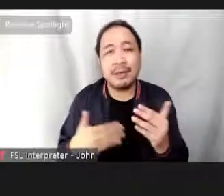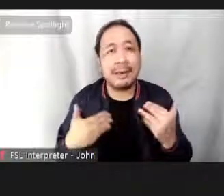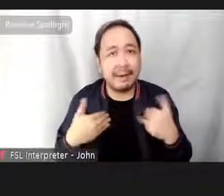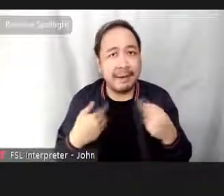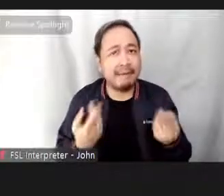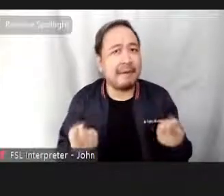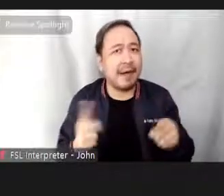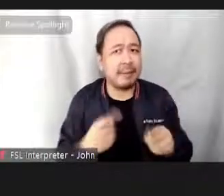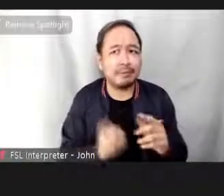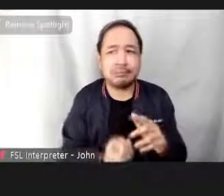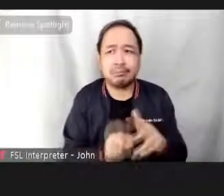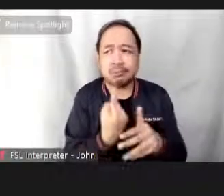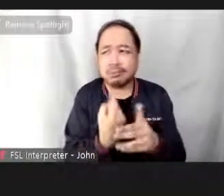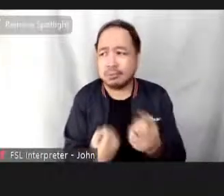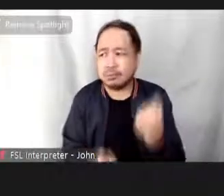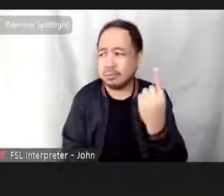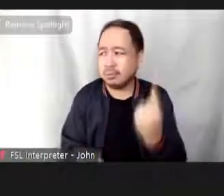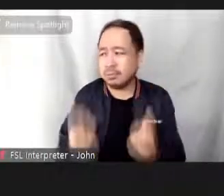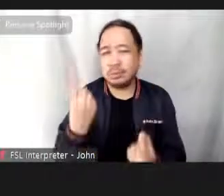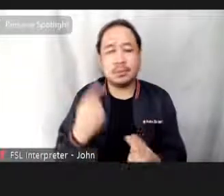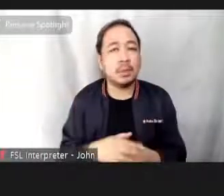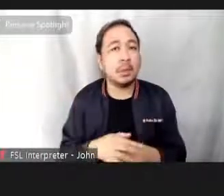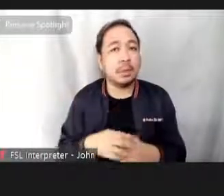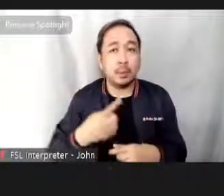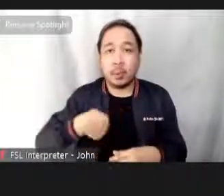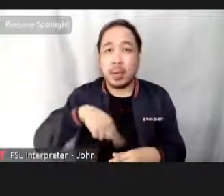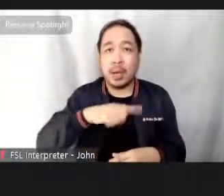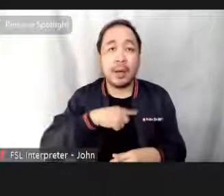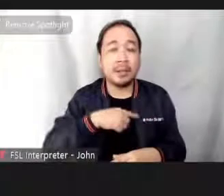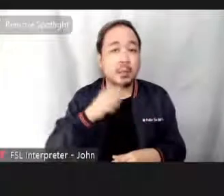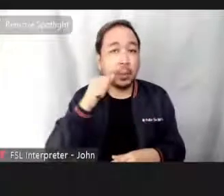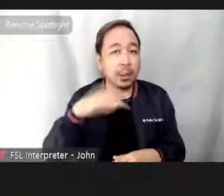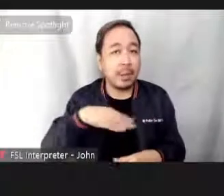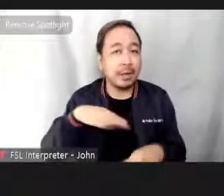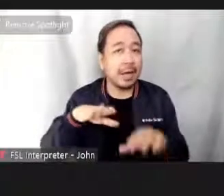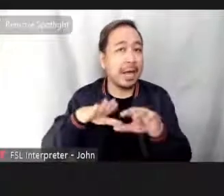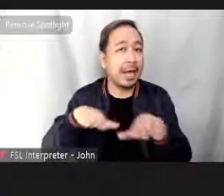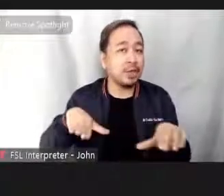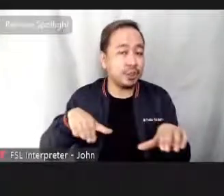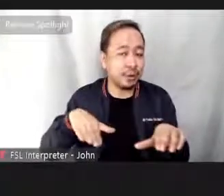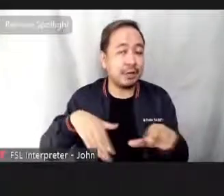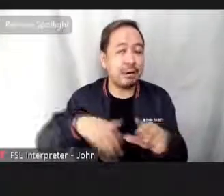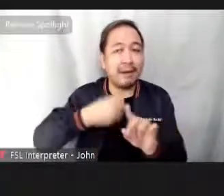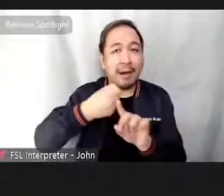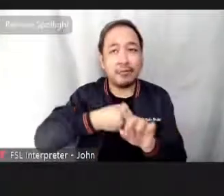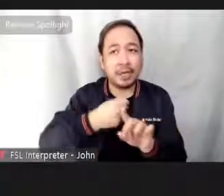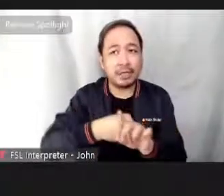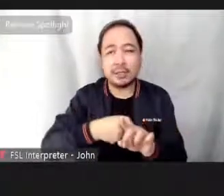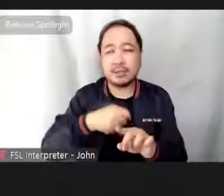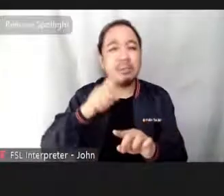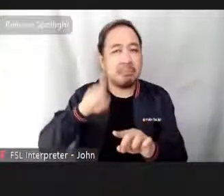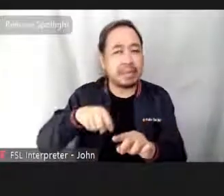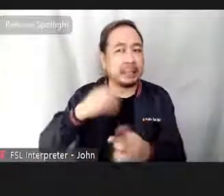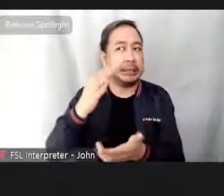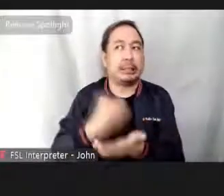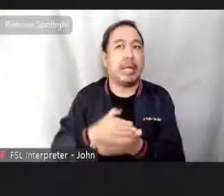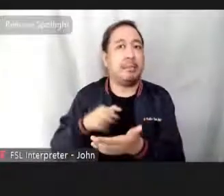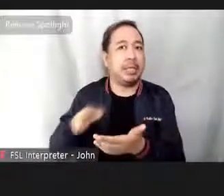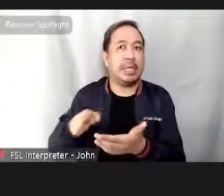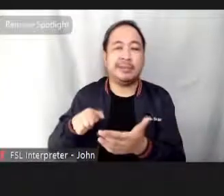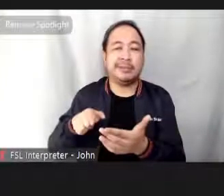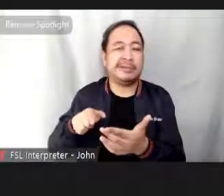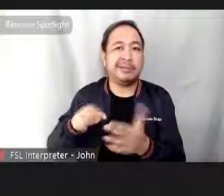Of course, as women and children advocates, we cannot just let this silent epidemic continue. What can we do?